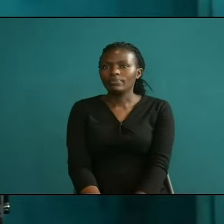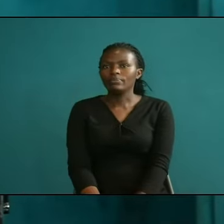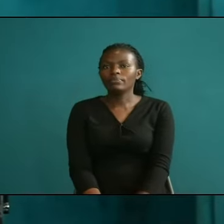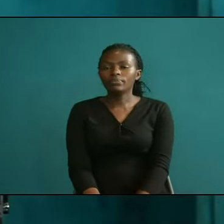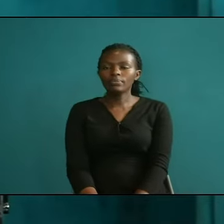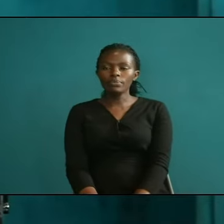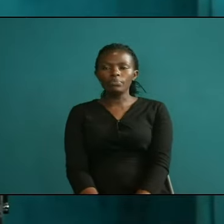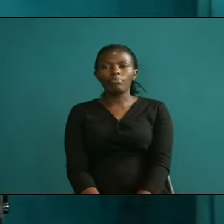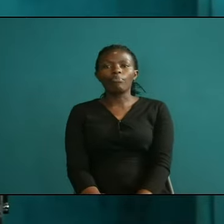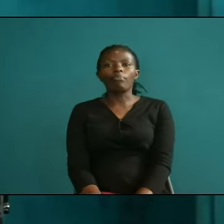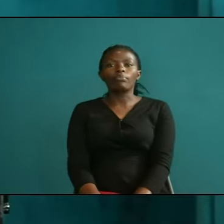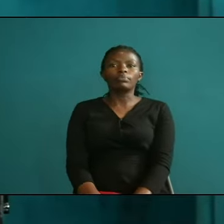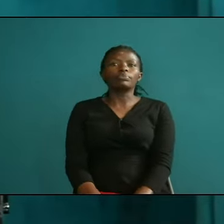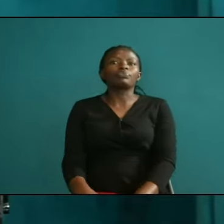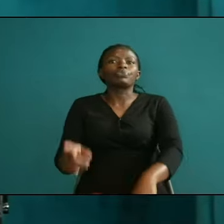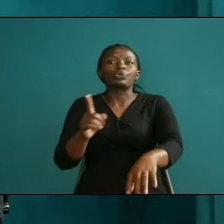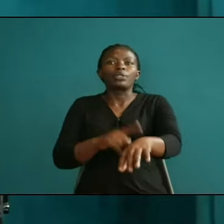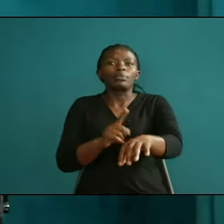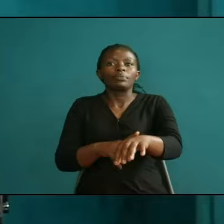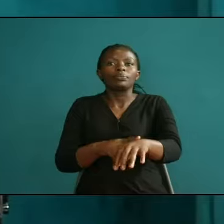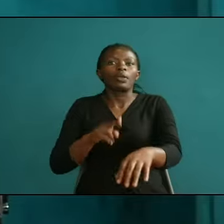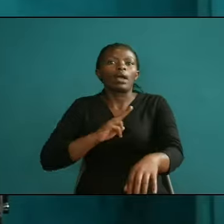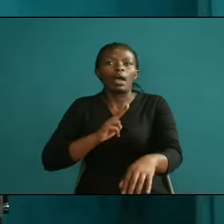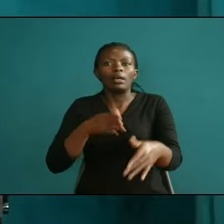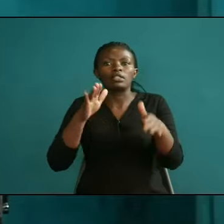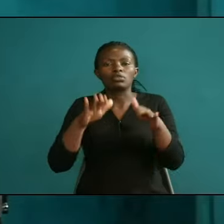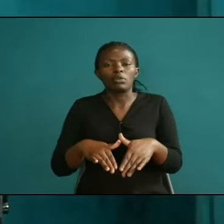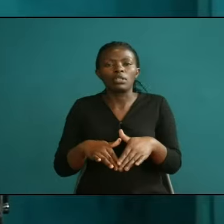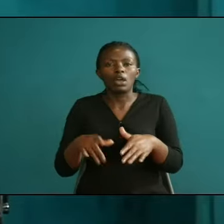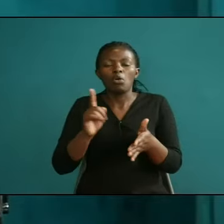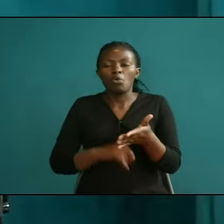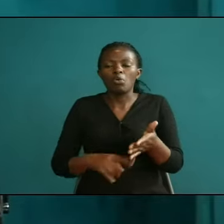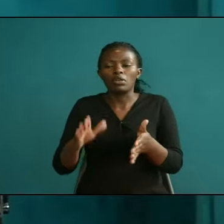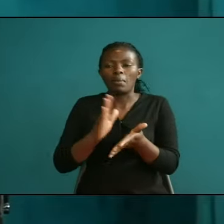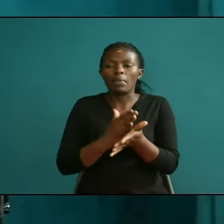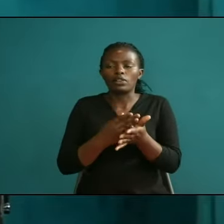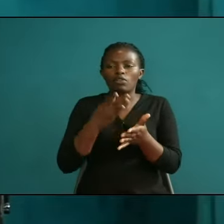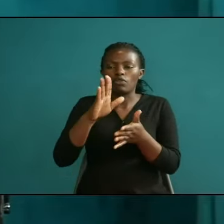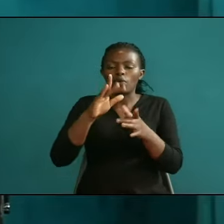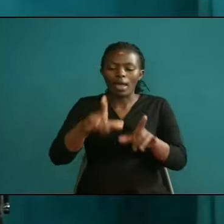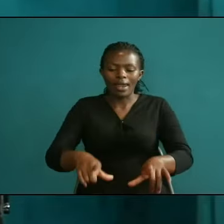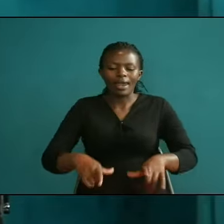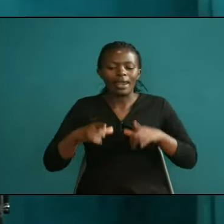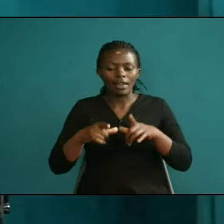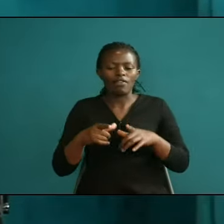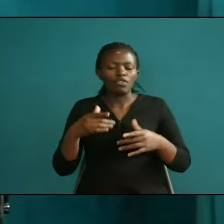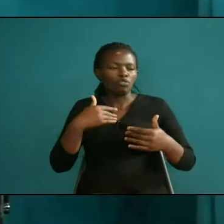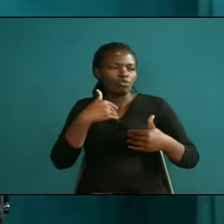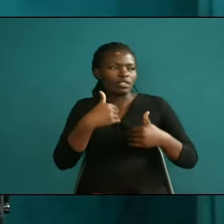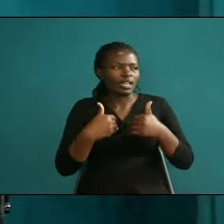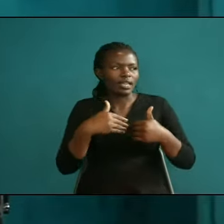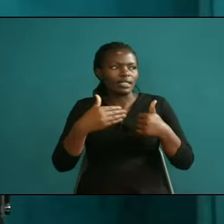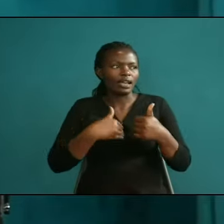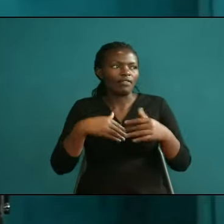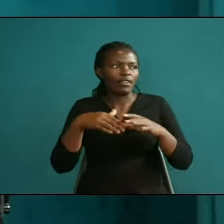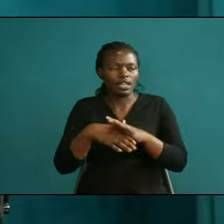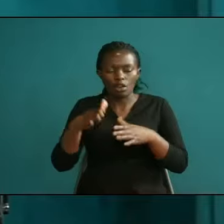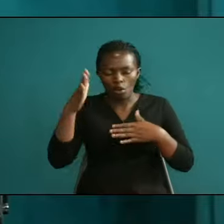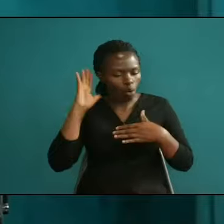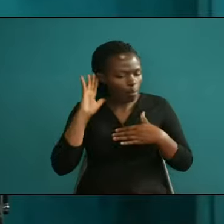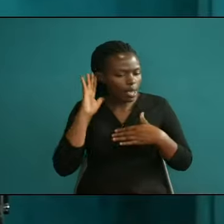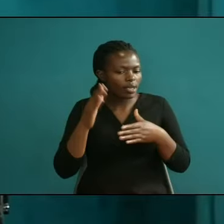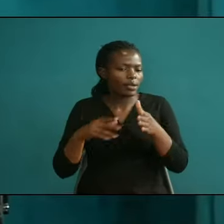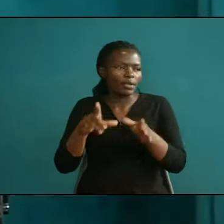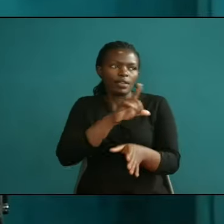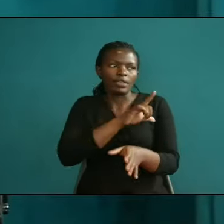And even as we wait, in what area of your life are you struggling to obey God? Yeah? In what area are we